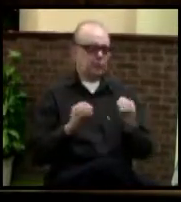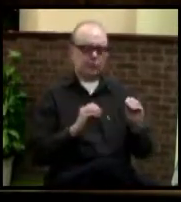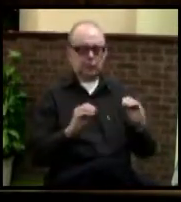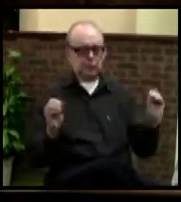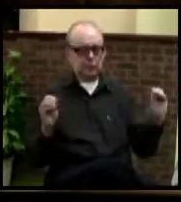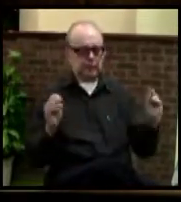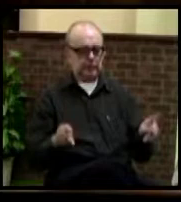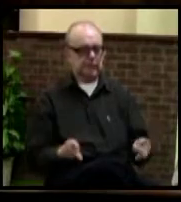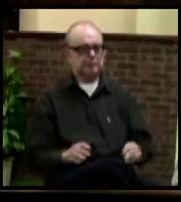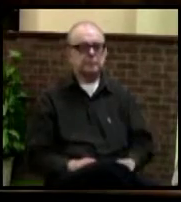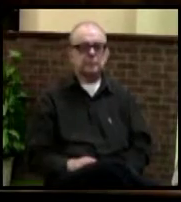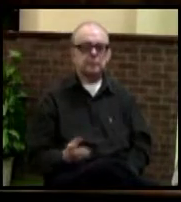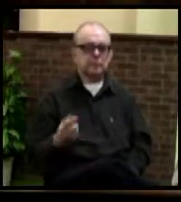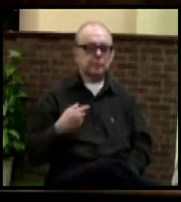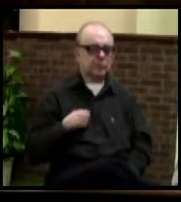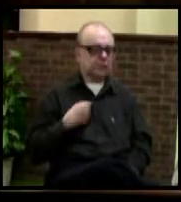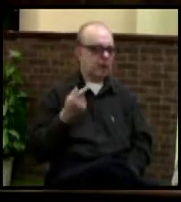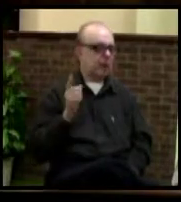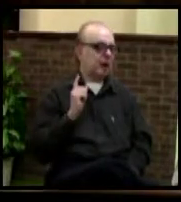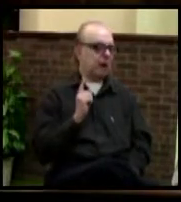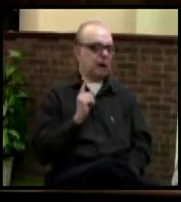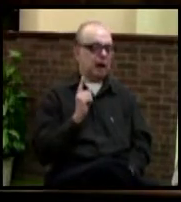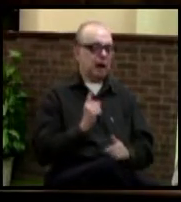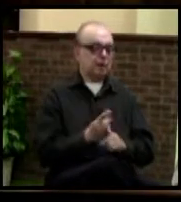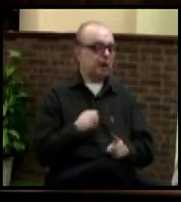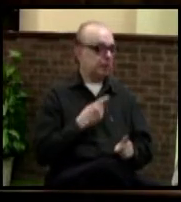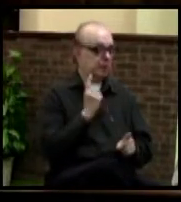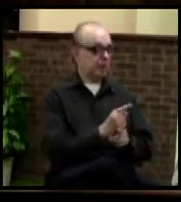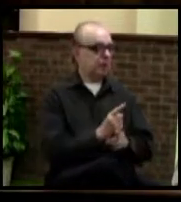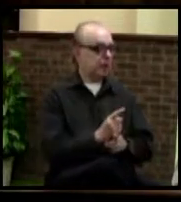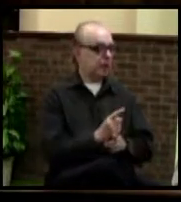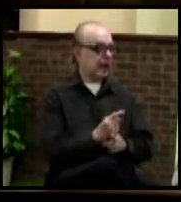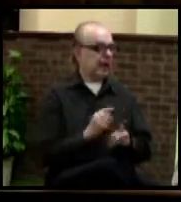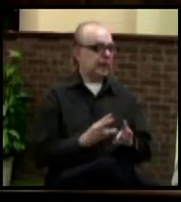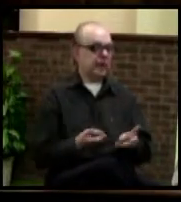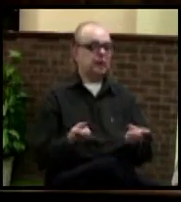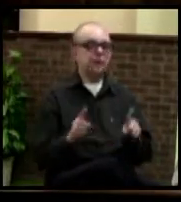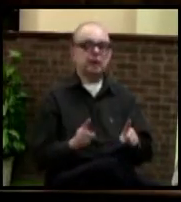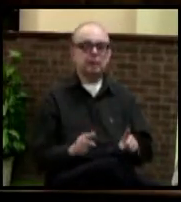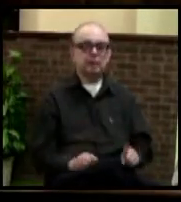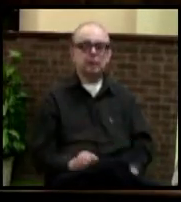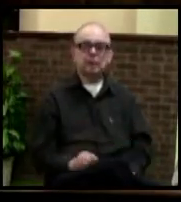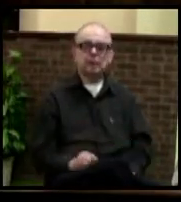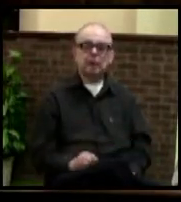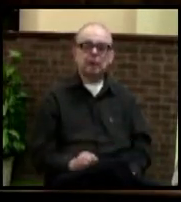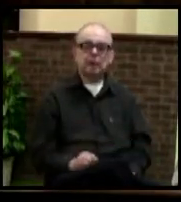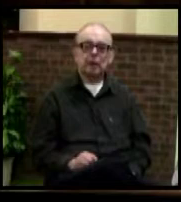move. Amen. I'm right, you're right, and that's the way it's going to be.